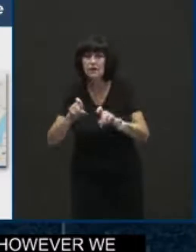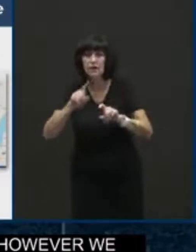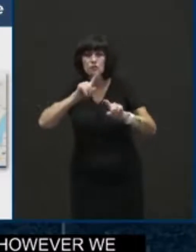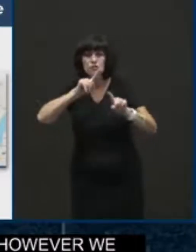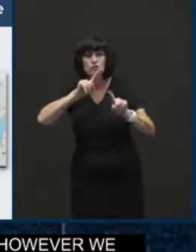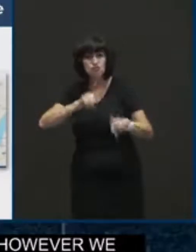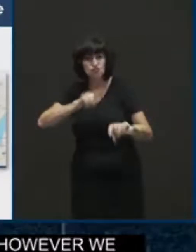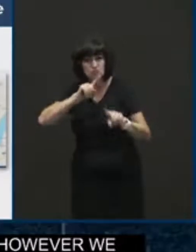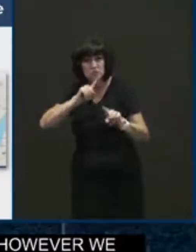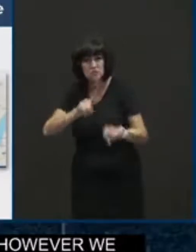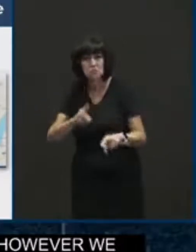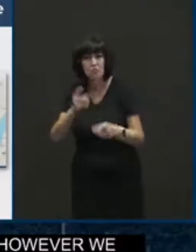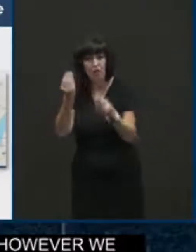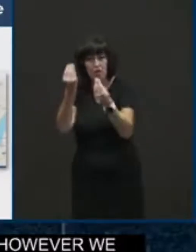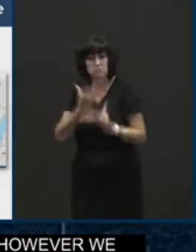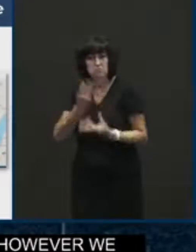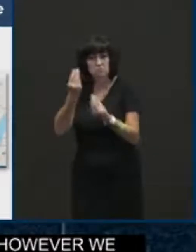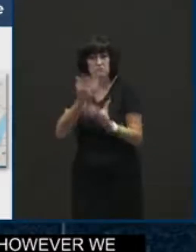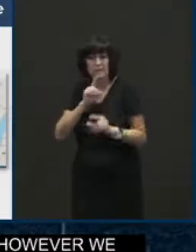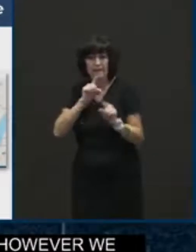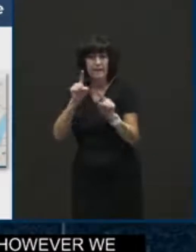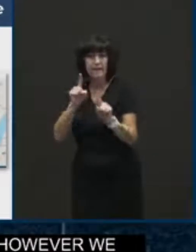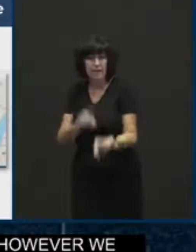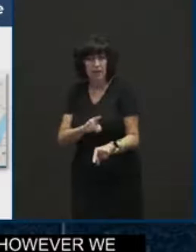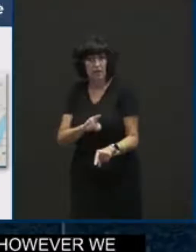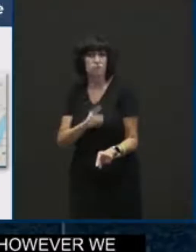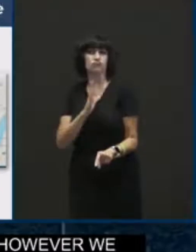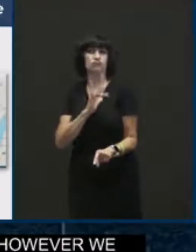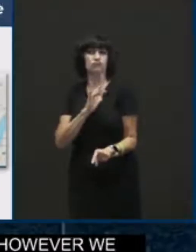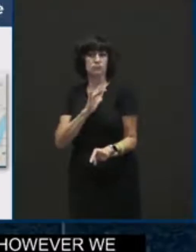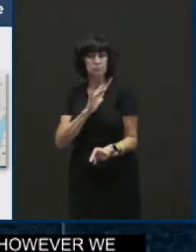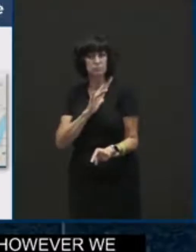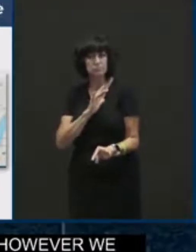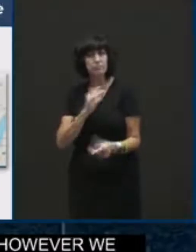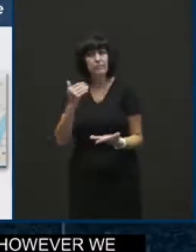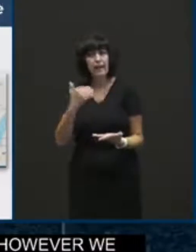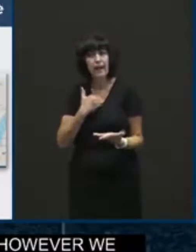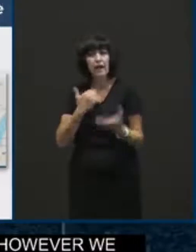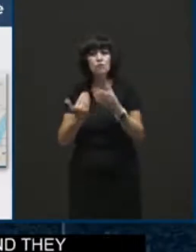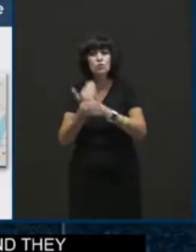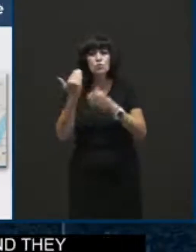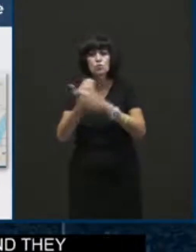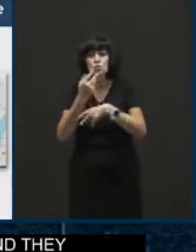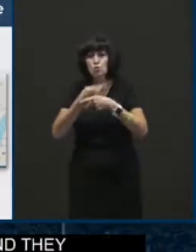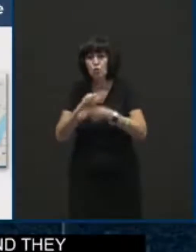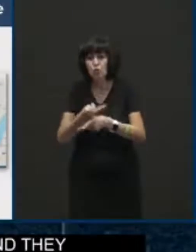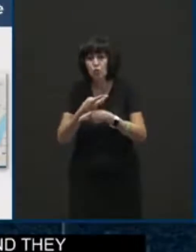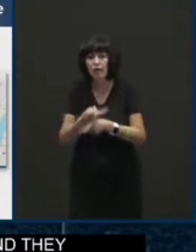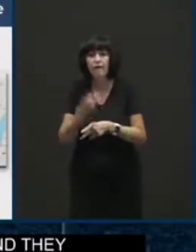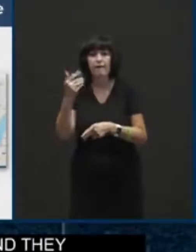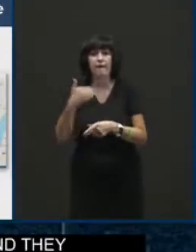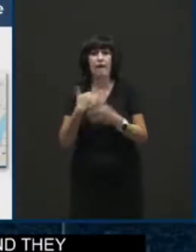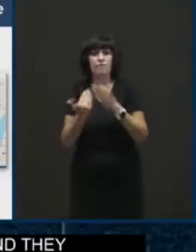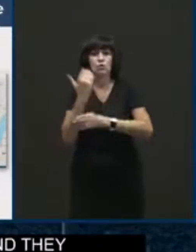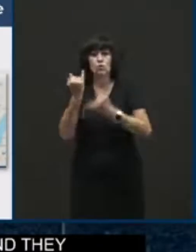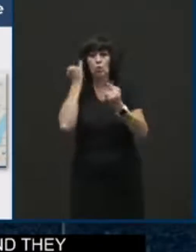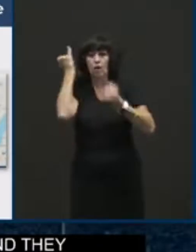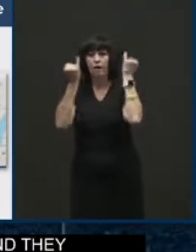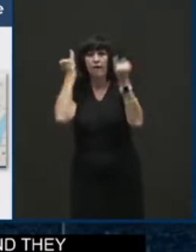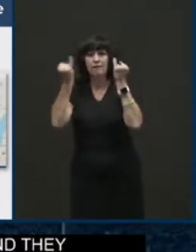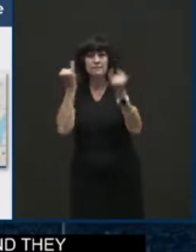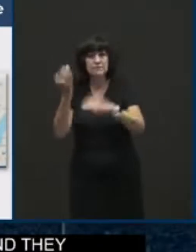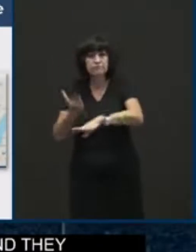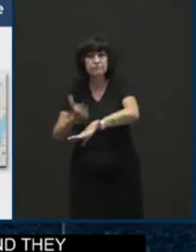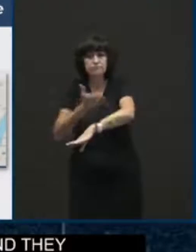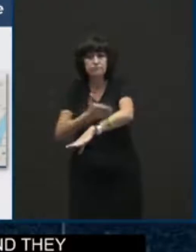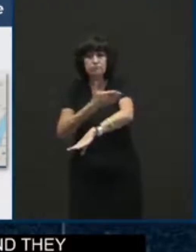good partner and kind of bring new automation, new initiatives, and new products that we could use. So this week, either today or tomorrow,